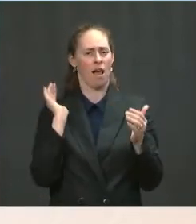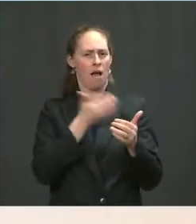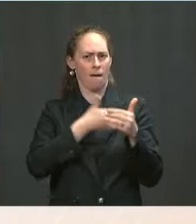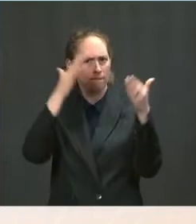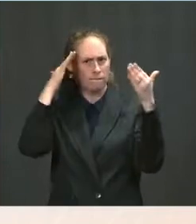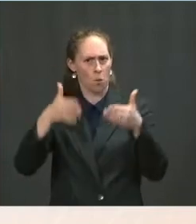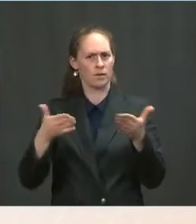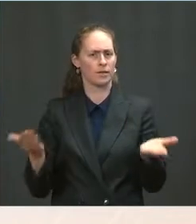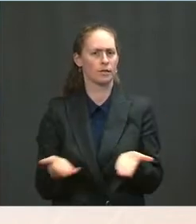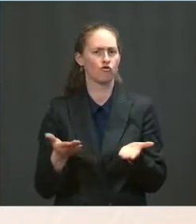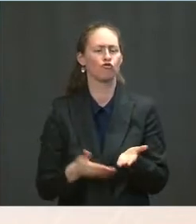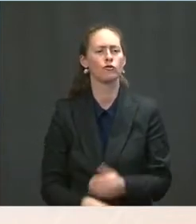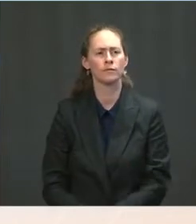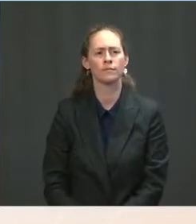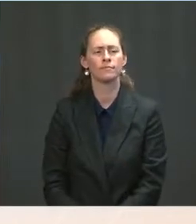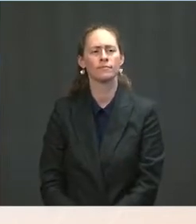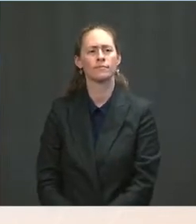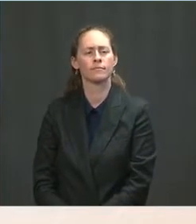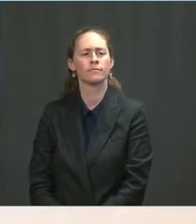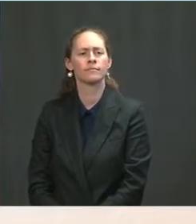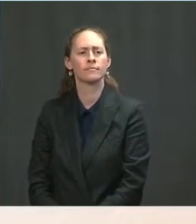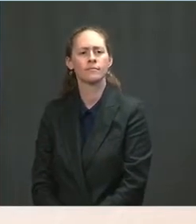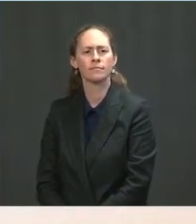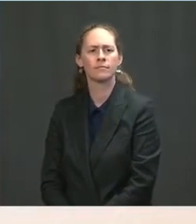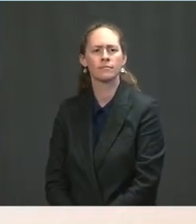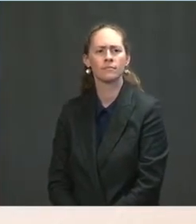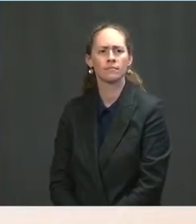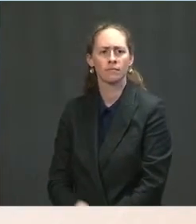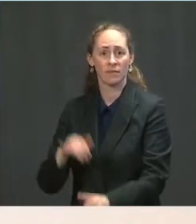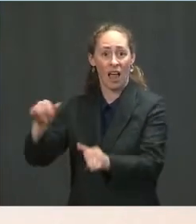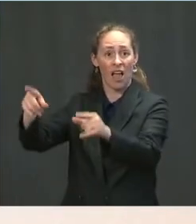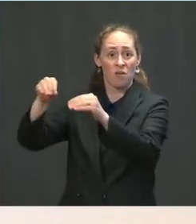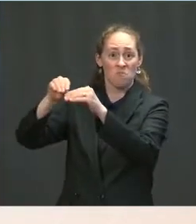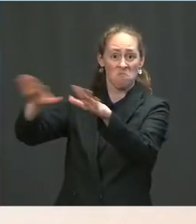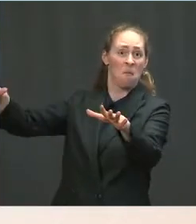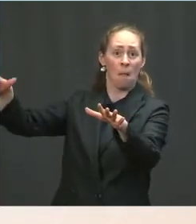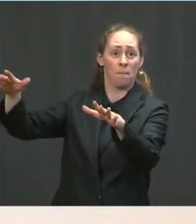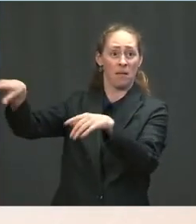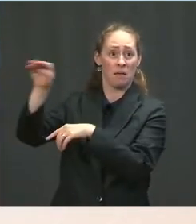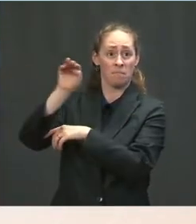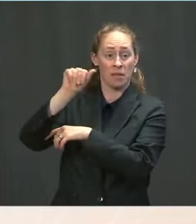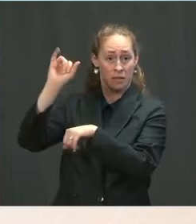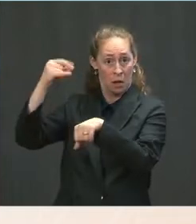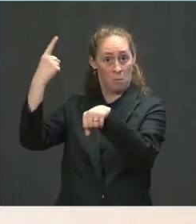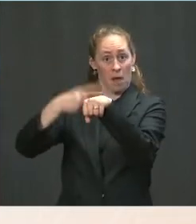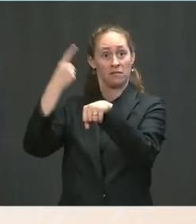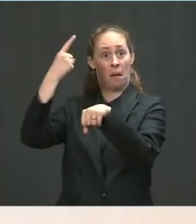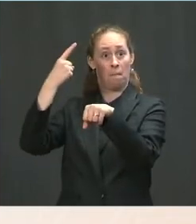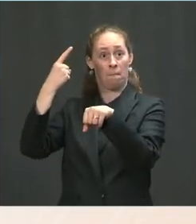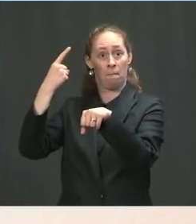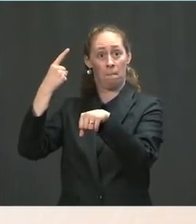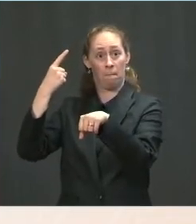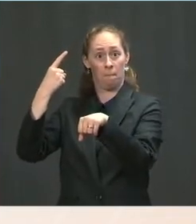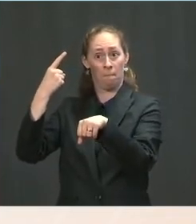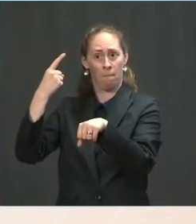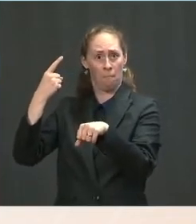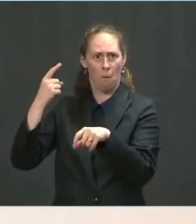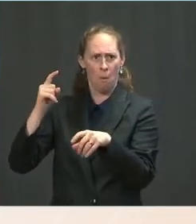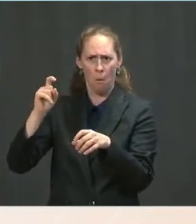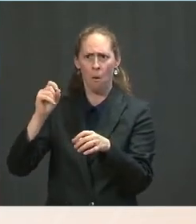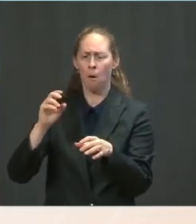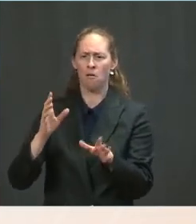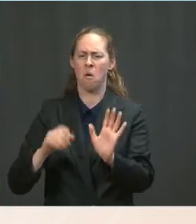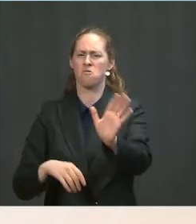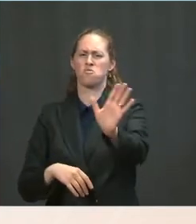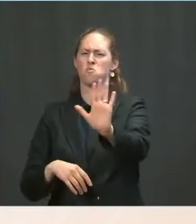that as more of a one-off event? No, An that's outlier? well. What I'm saying is that what we're focused on, our message